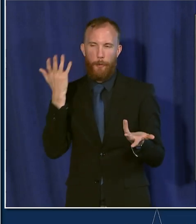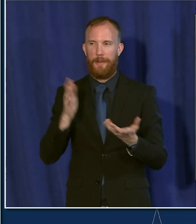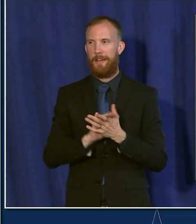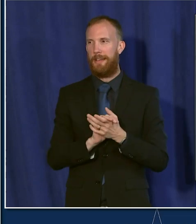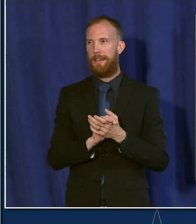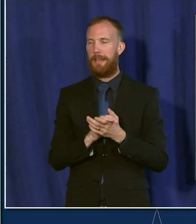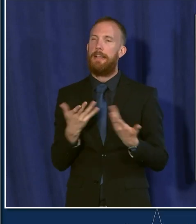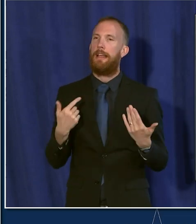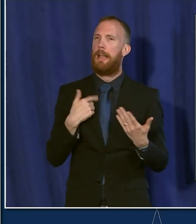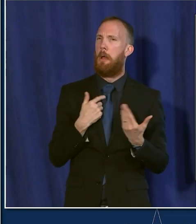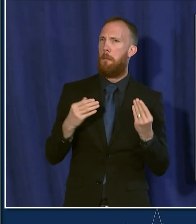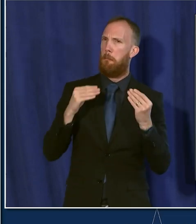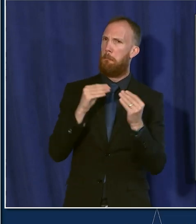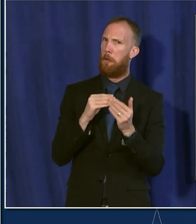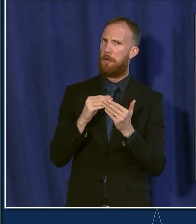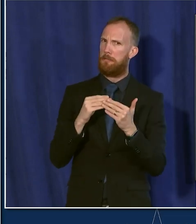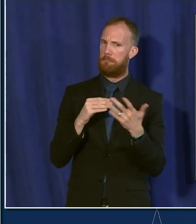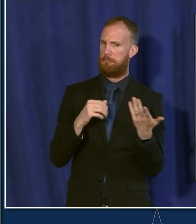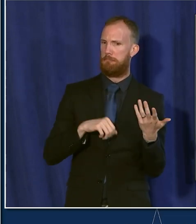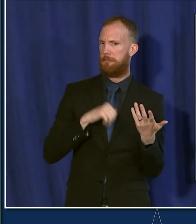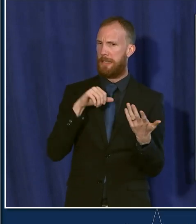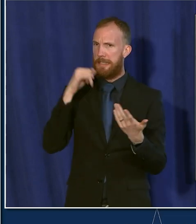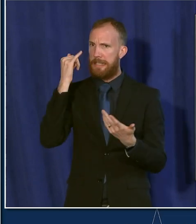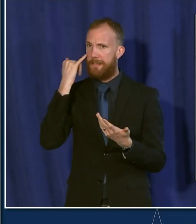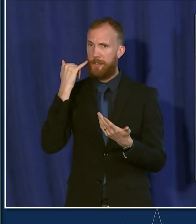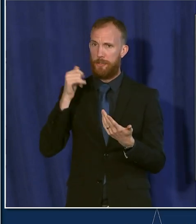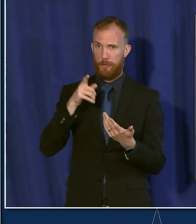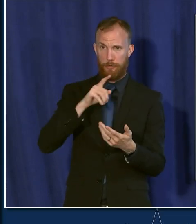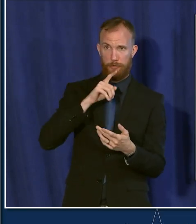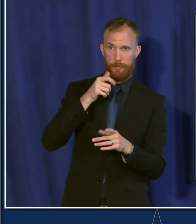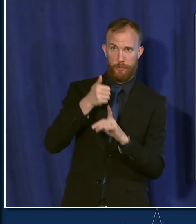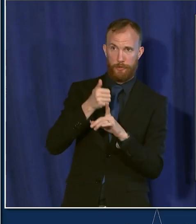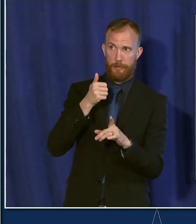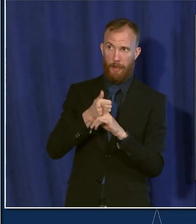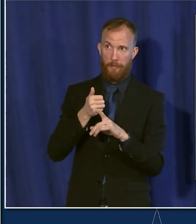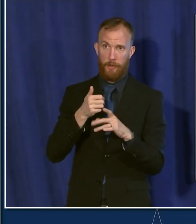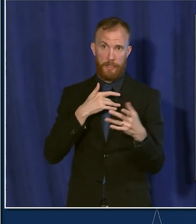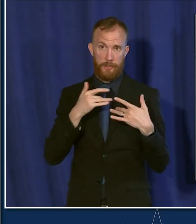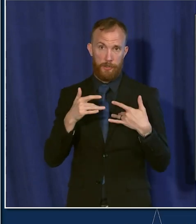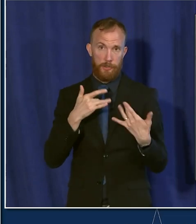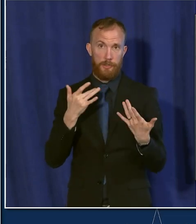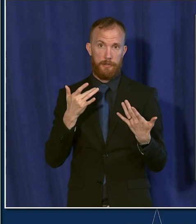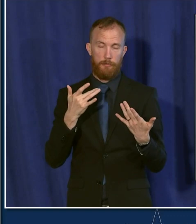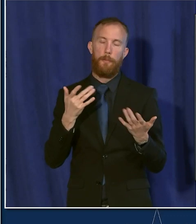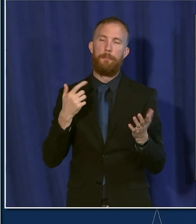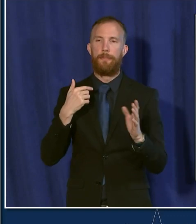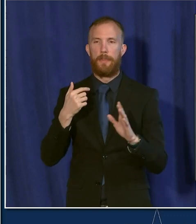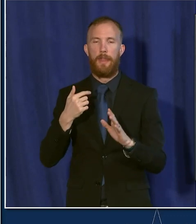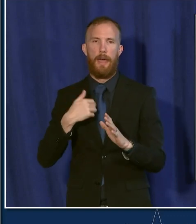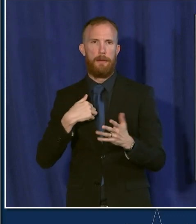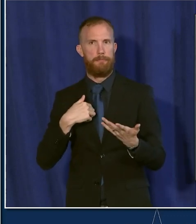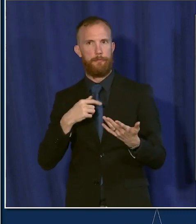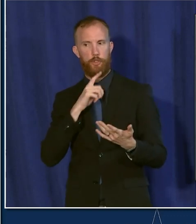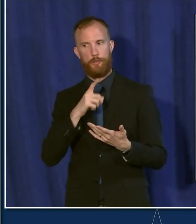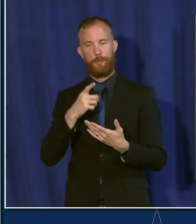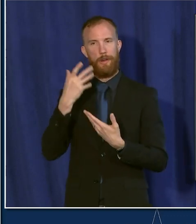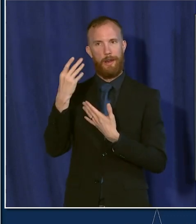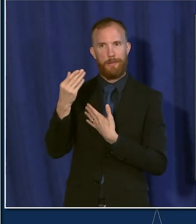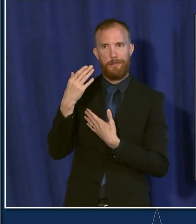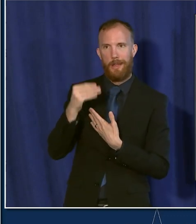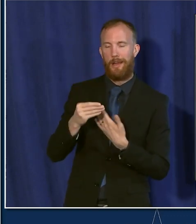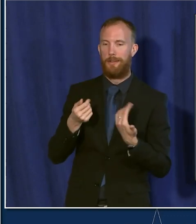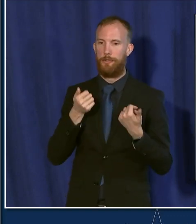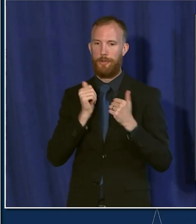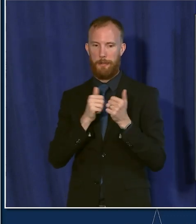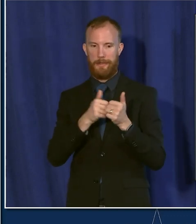they have, you know, are more concerned, to not only be outside by definition, but to also do some more distancing, right? To stay back from the